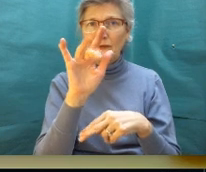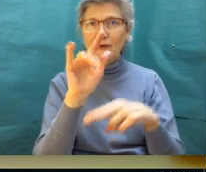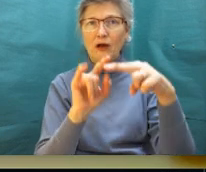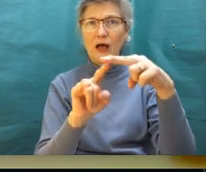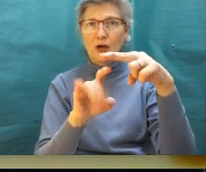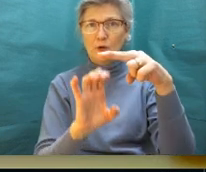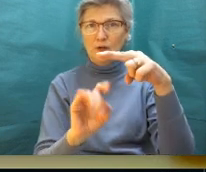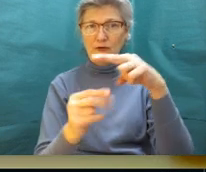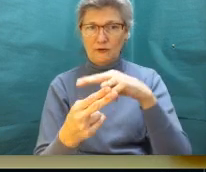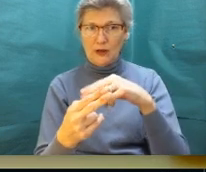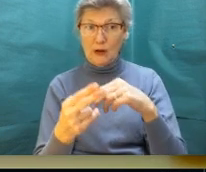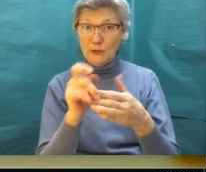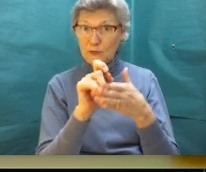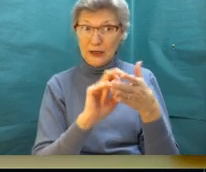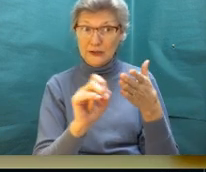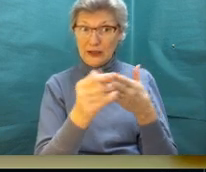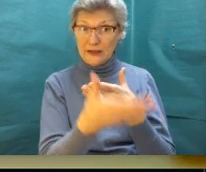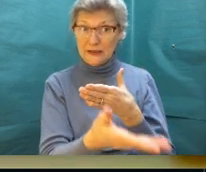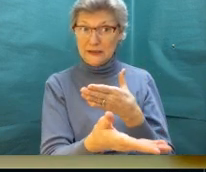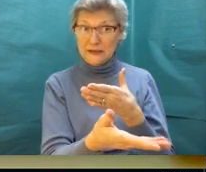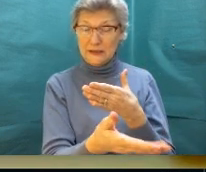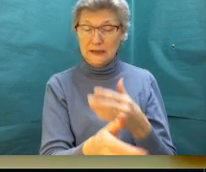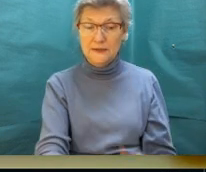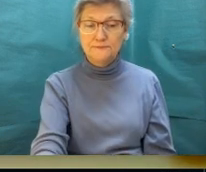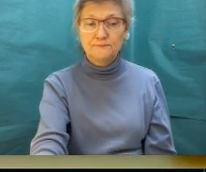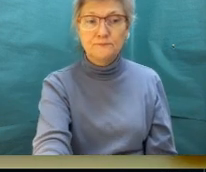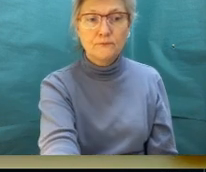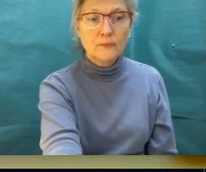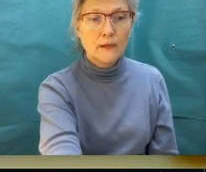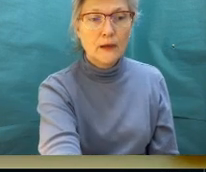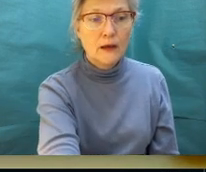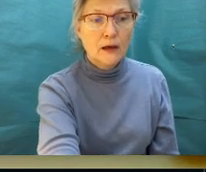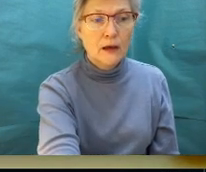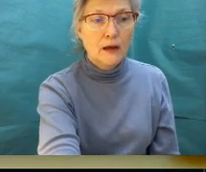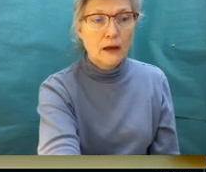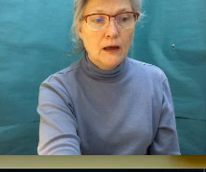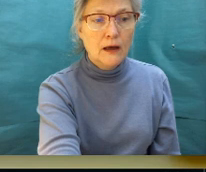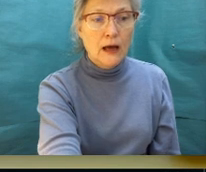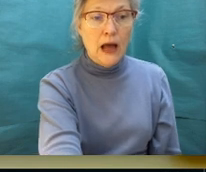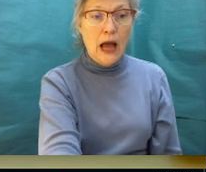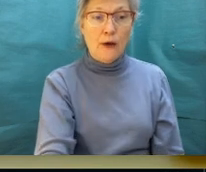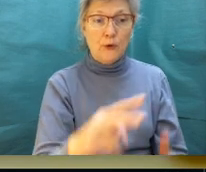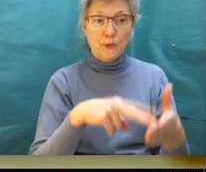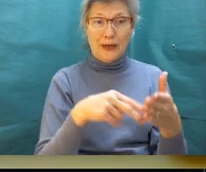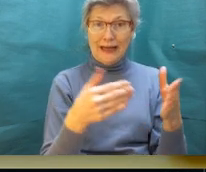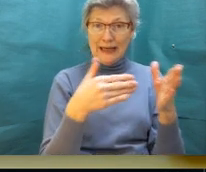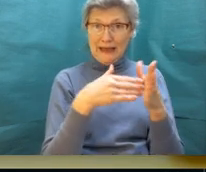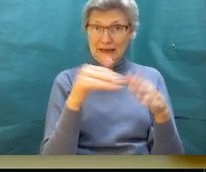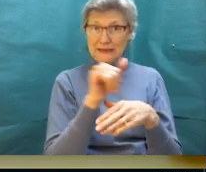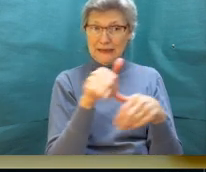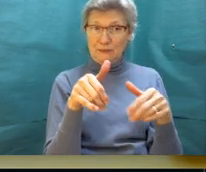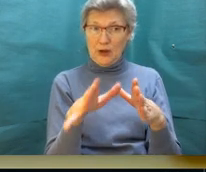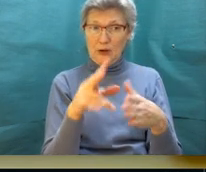would write it just like that. In order to read it, again, I would read it the same way that I read it when I'm reading